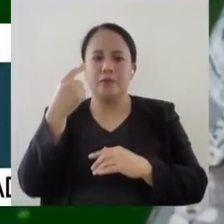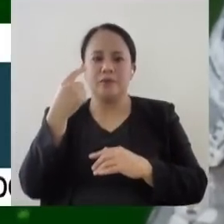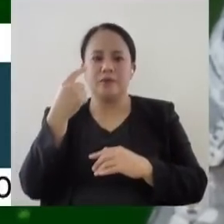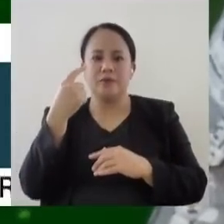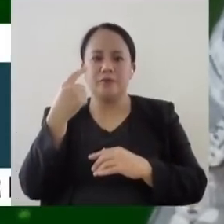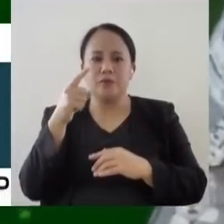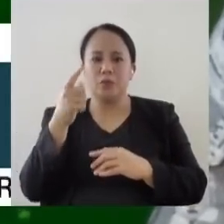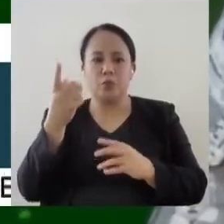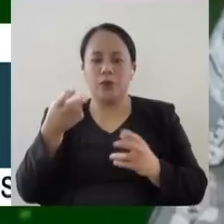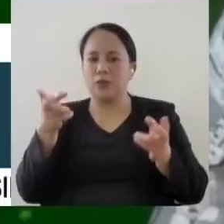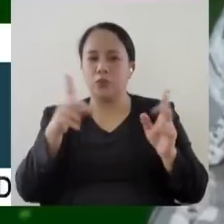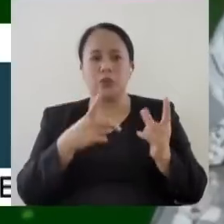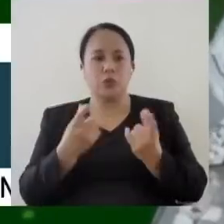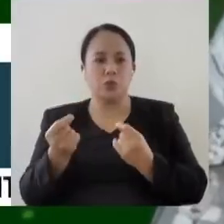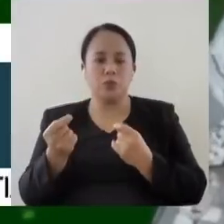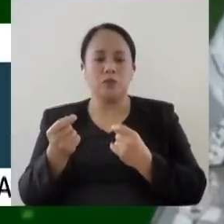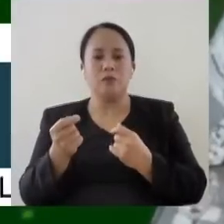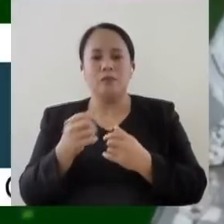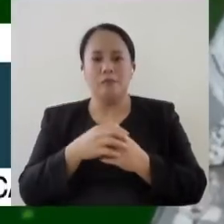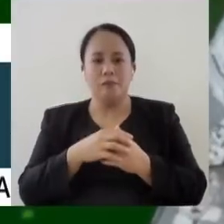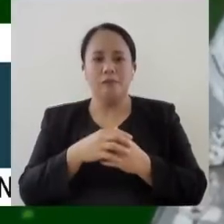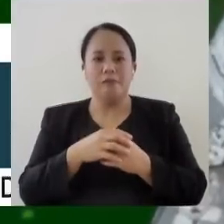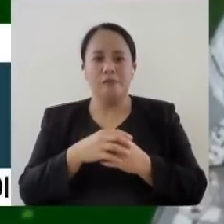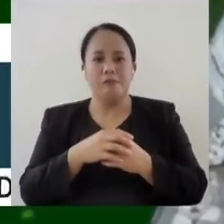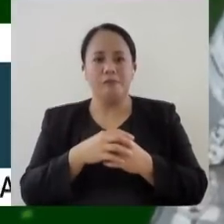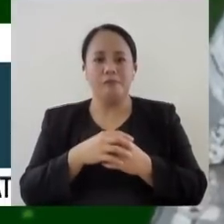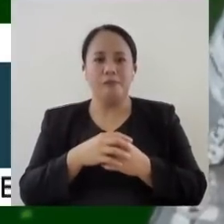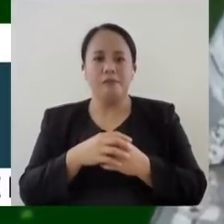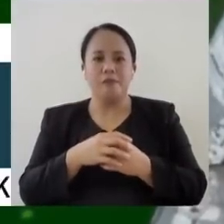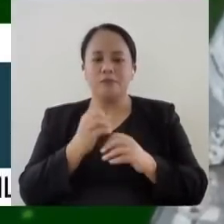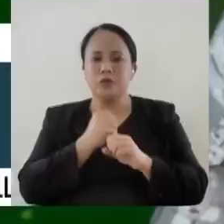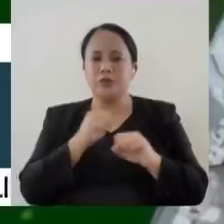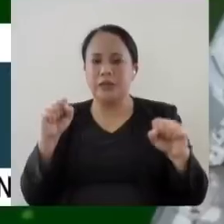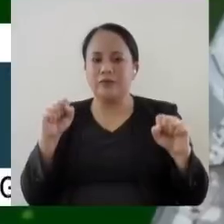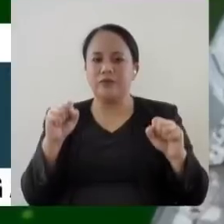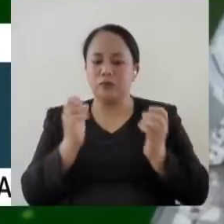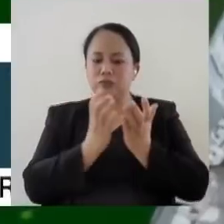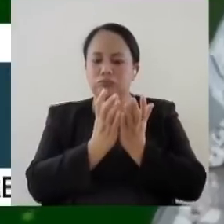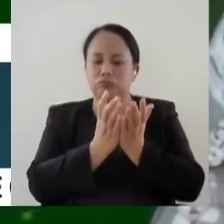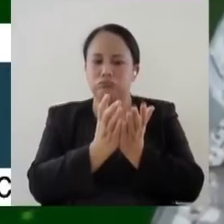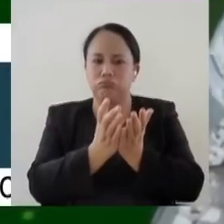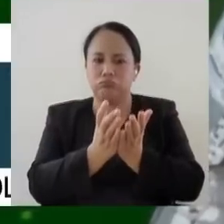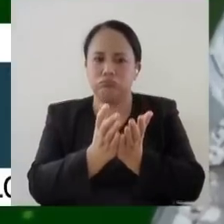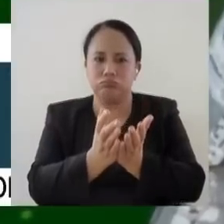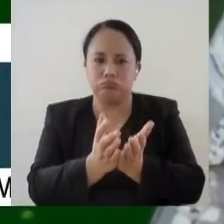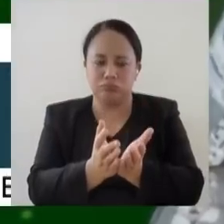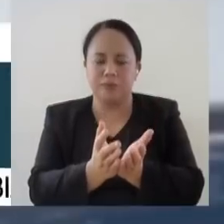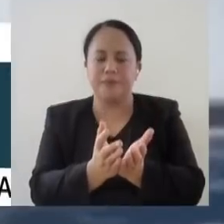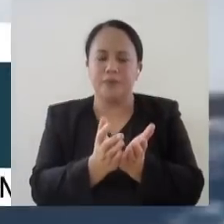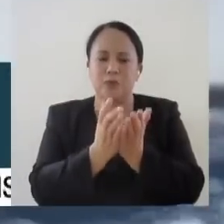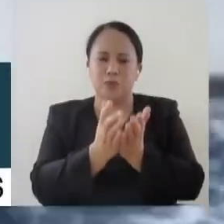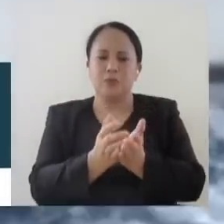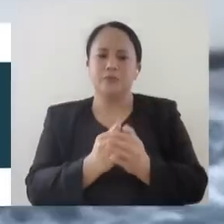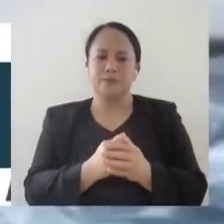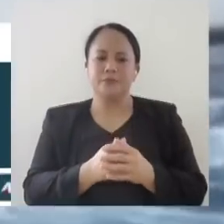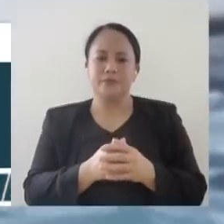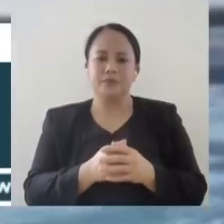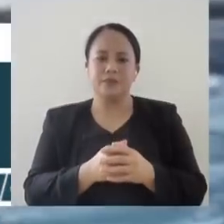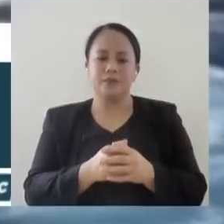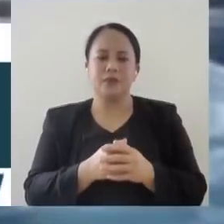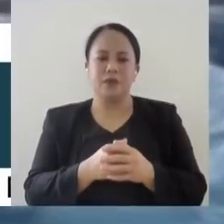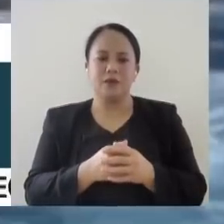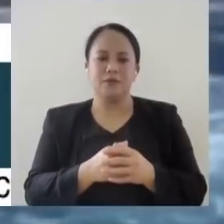magiging action namin, ma'am. And to safely navigate lang yung mga chart boats natin. Na-backstream talaga